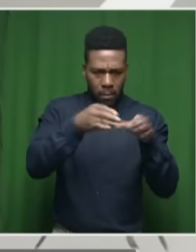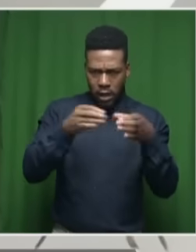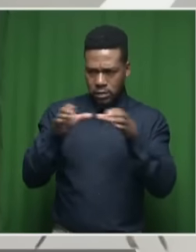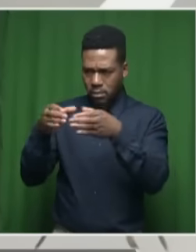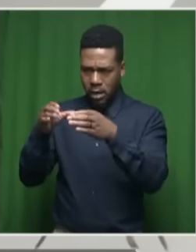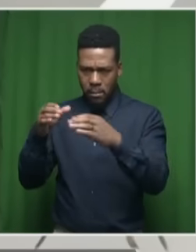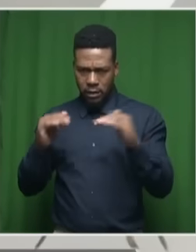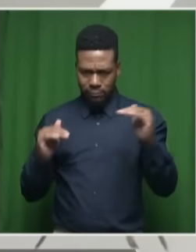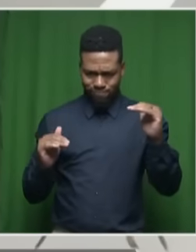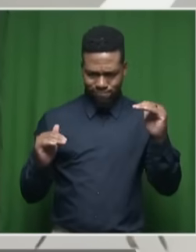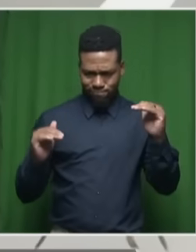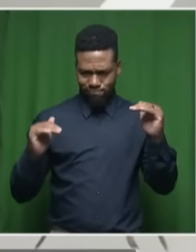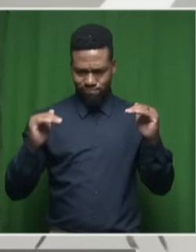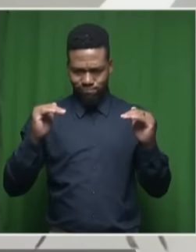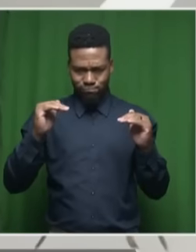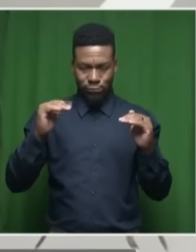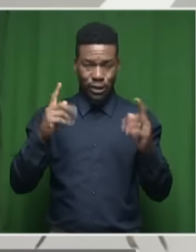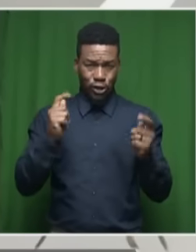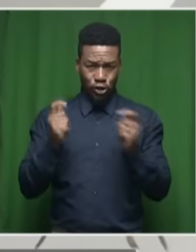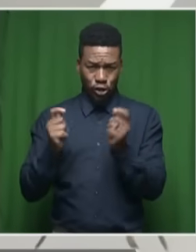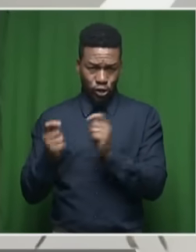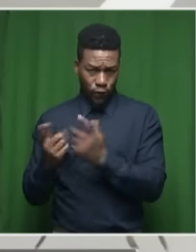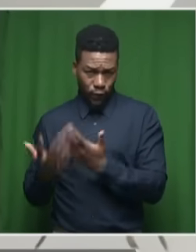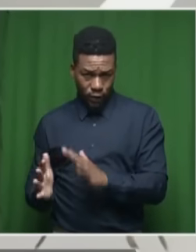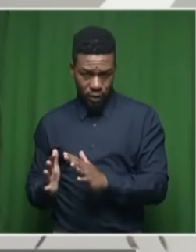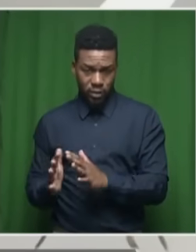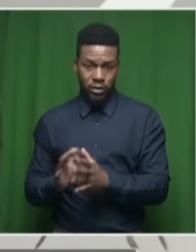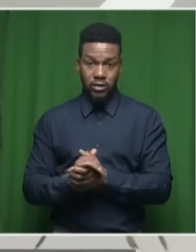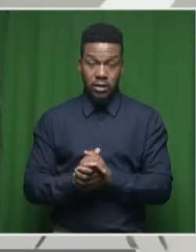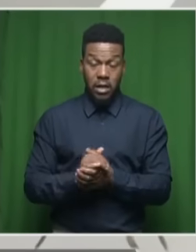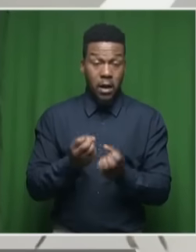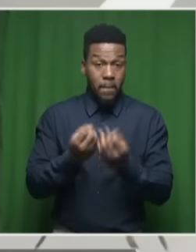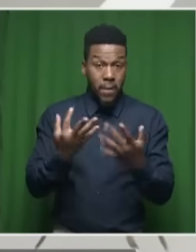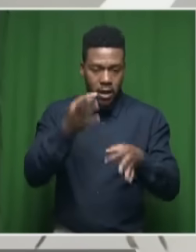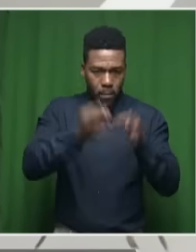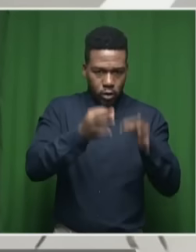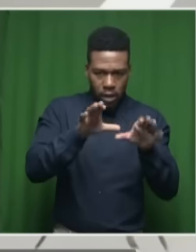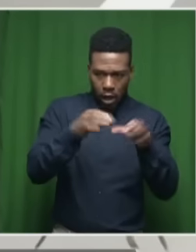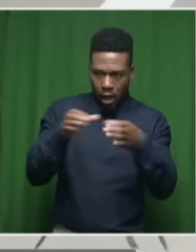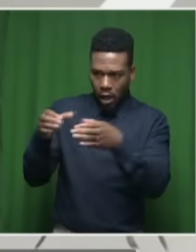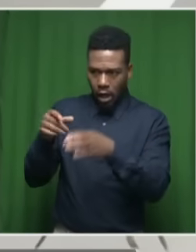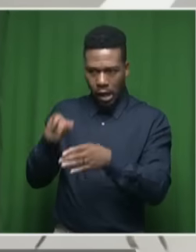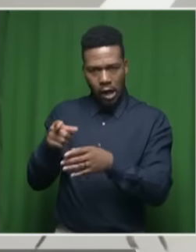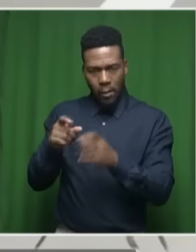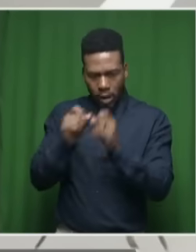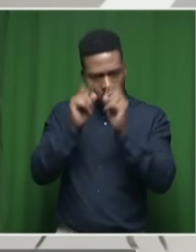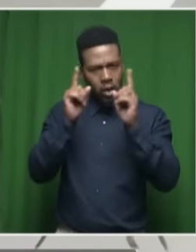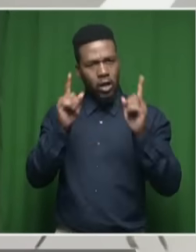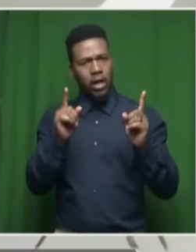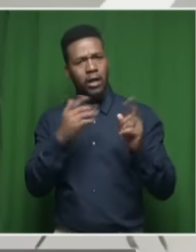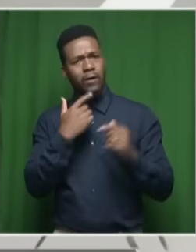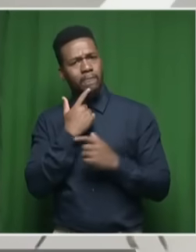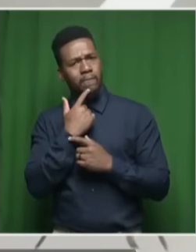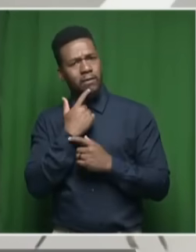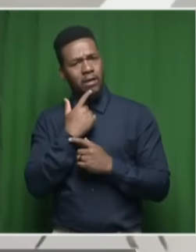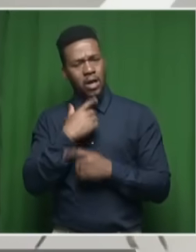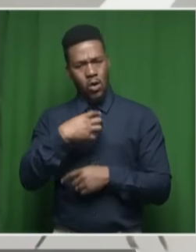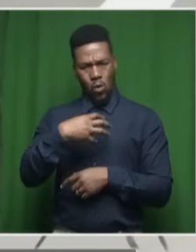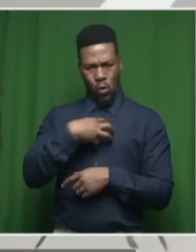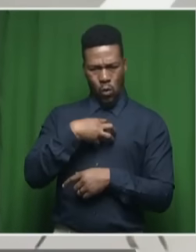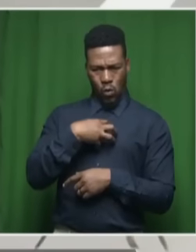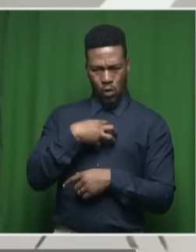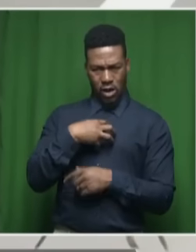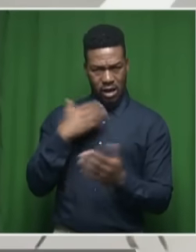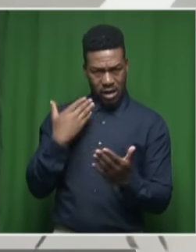Africa, that most parties have actually realized that on their own they cannot be able to make it